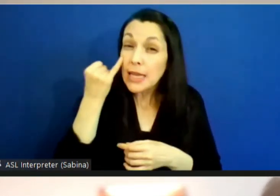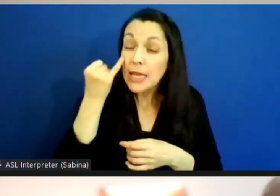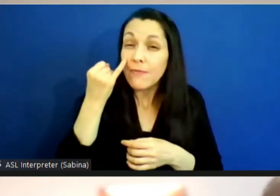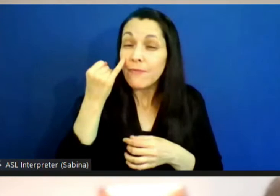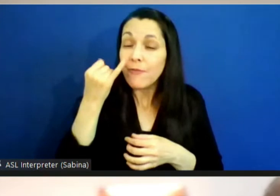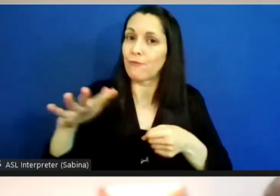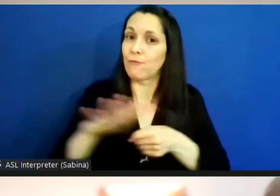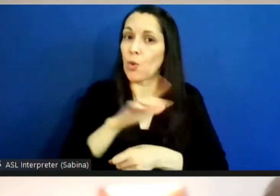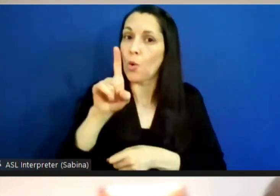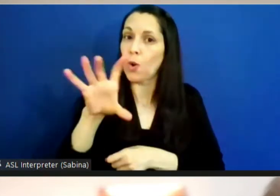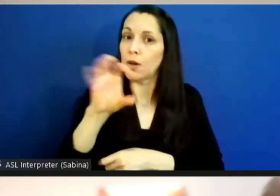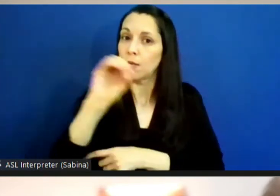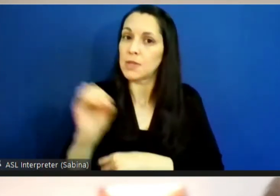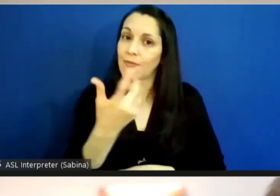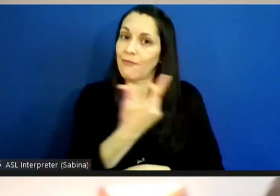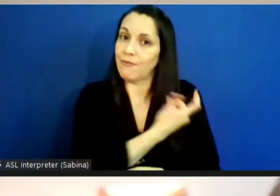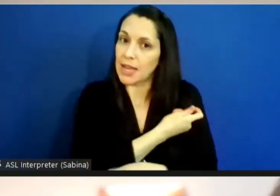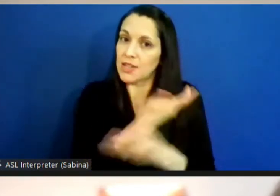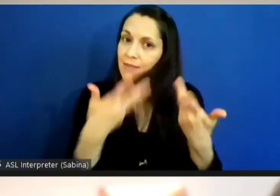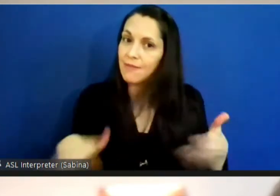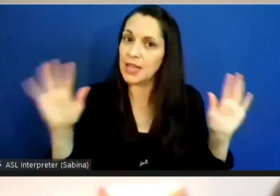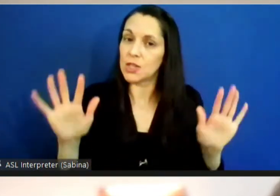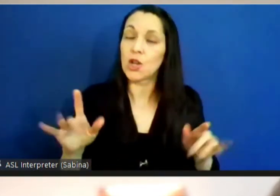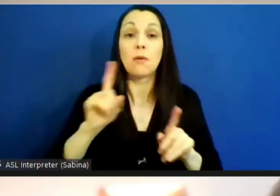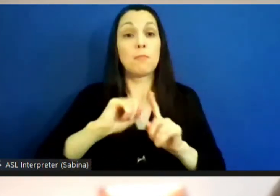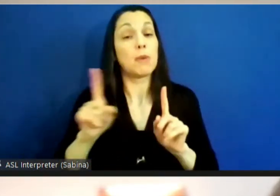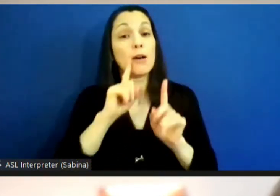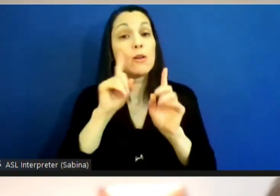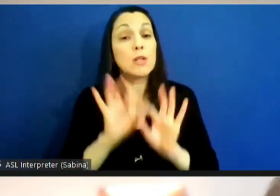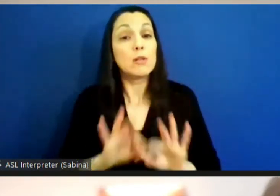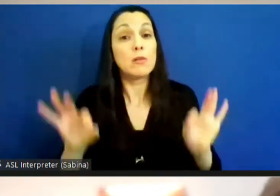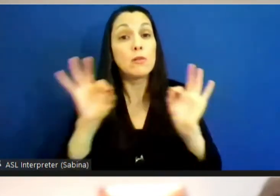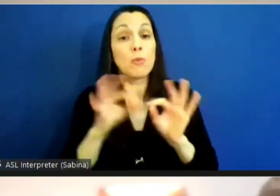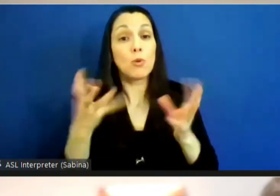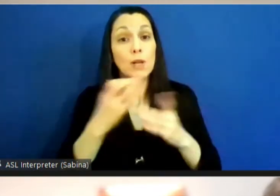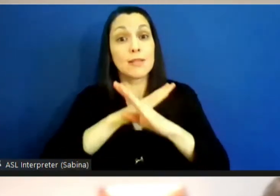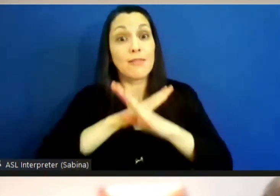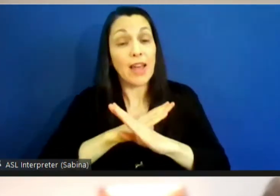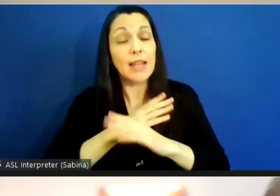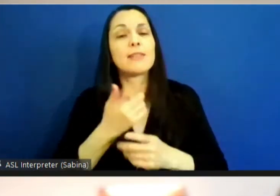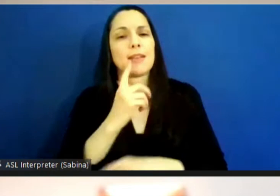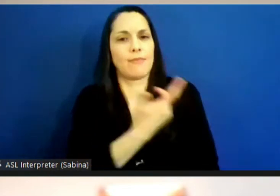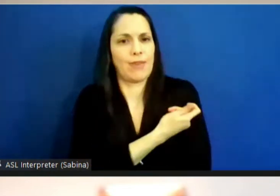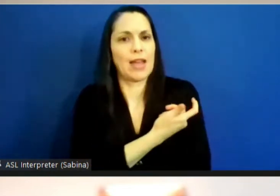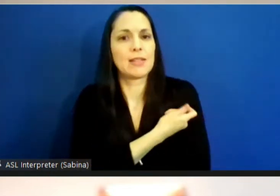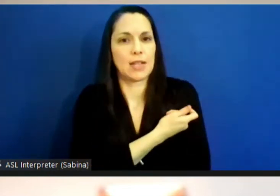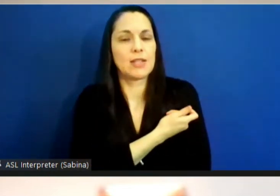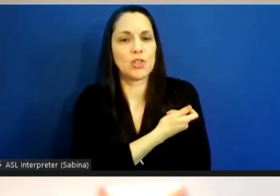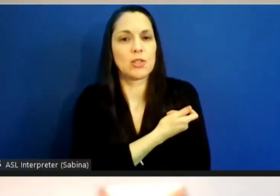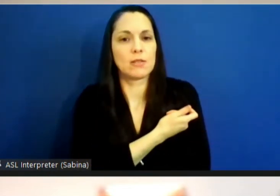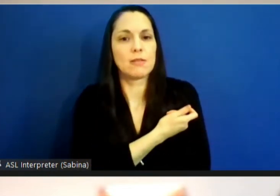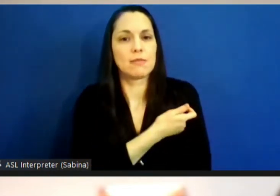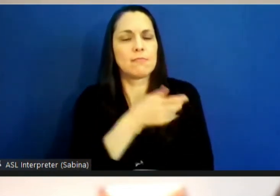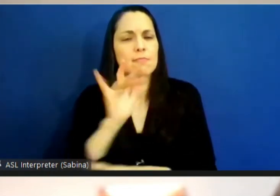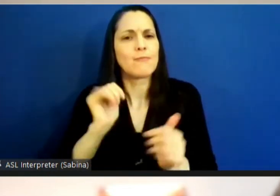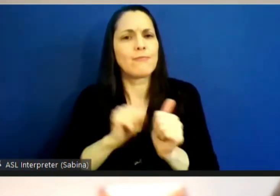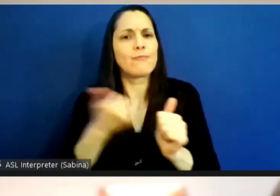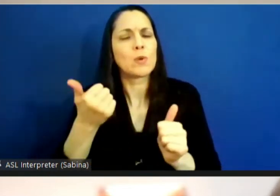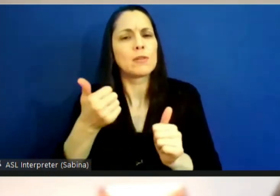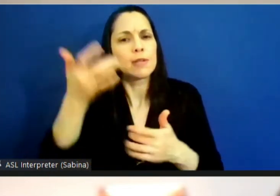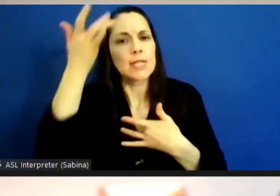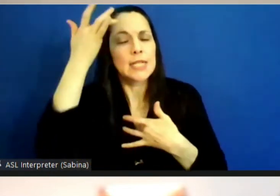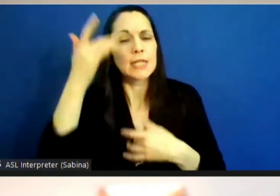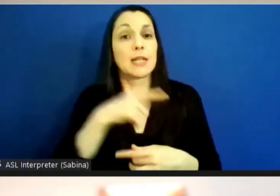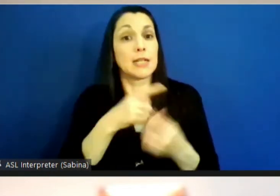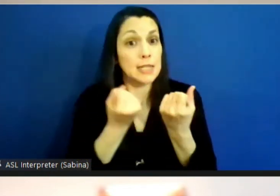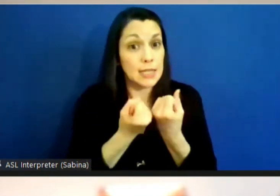our major defense at this time is vaccinations. This is prevention. These vaccines are safe and effective.